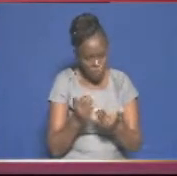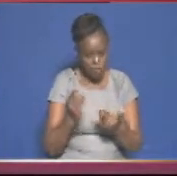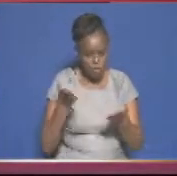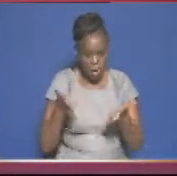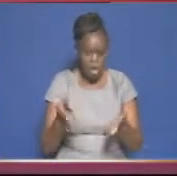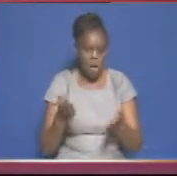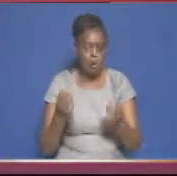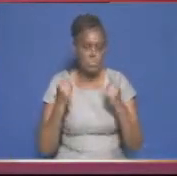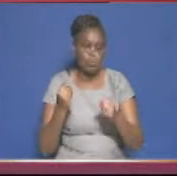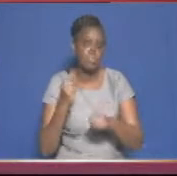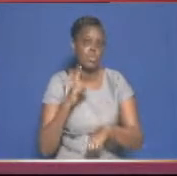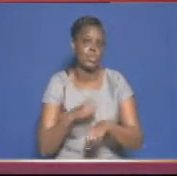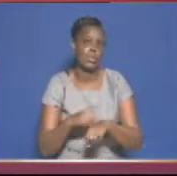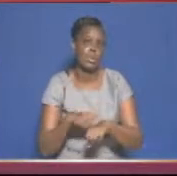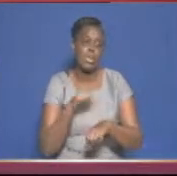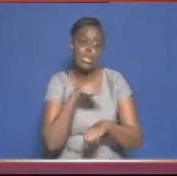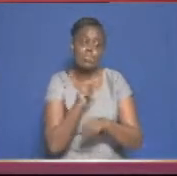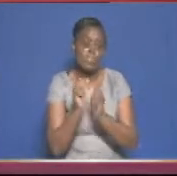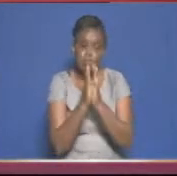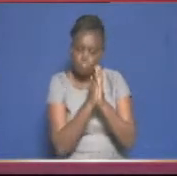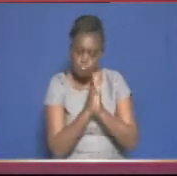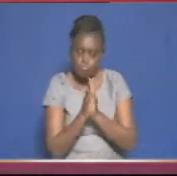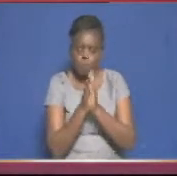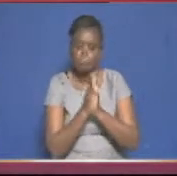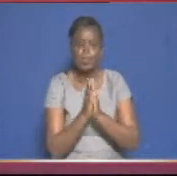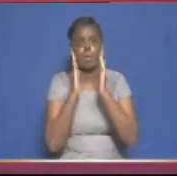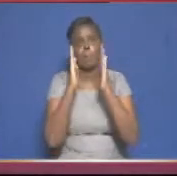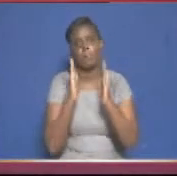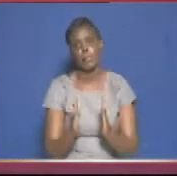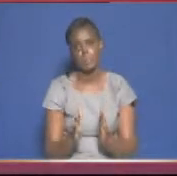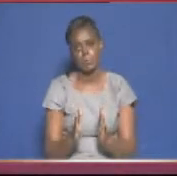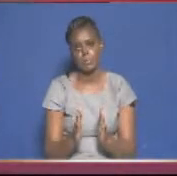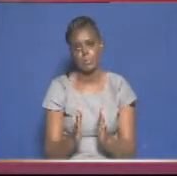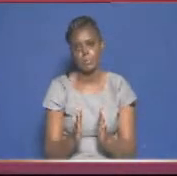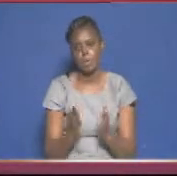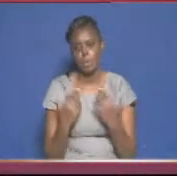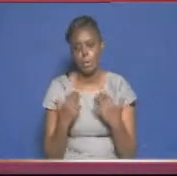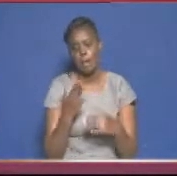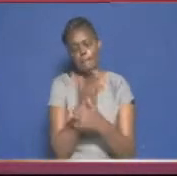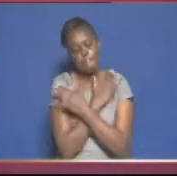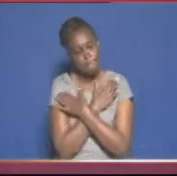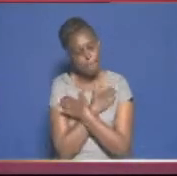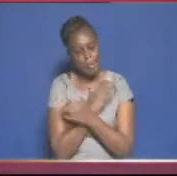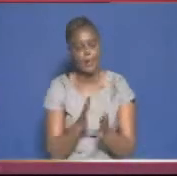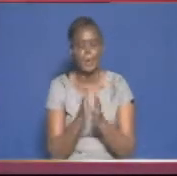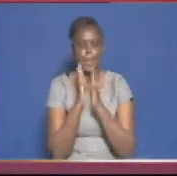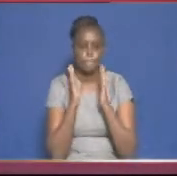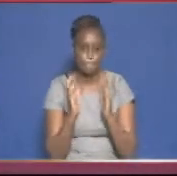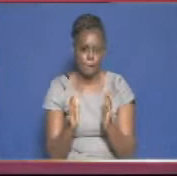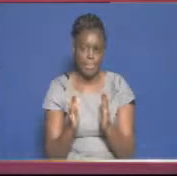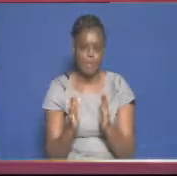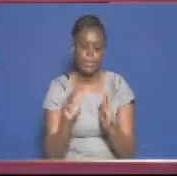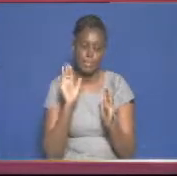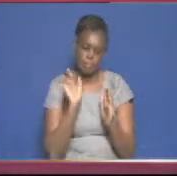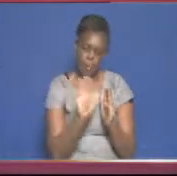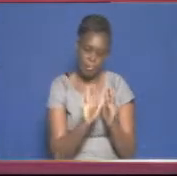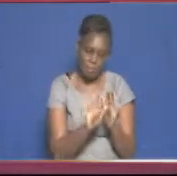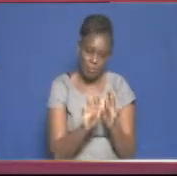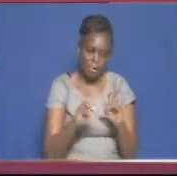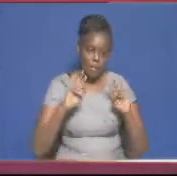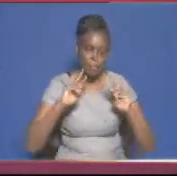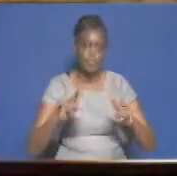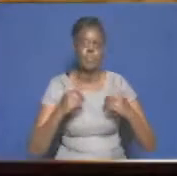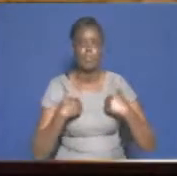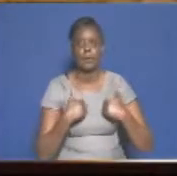prayerful person because we used to be with him in the national prayer breakfast. We've lost a great friend, Mr. Speaker. May his soul rest in